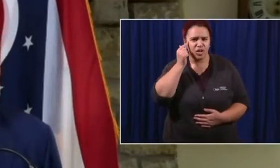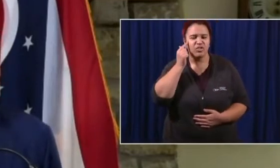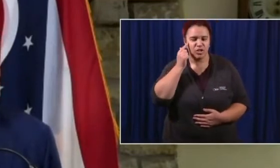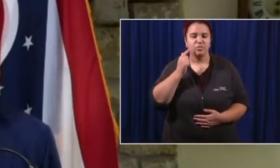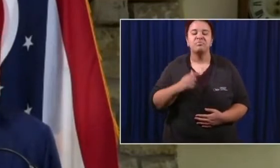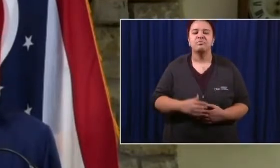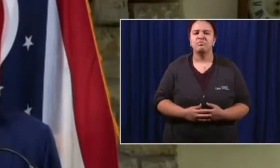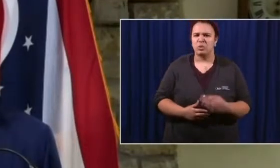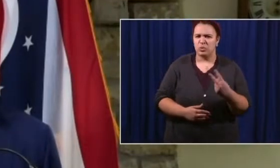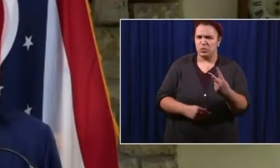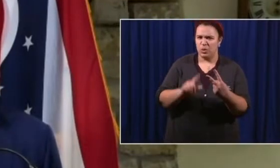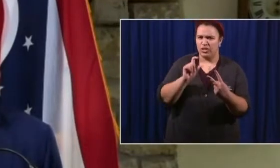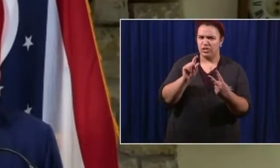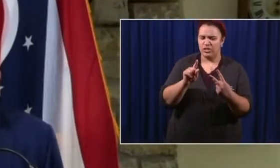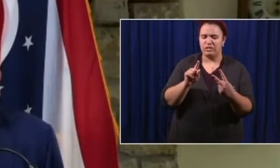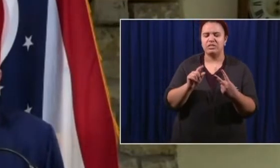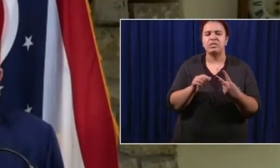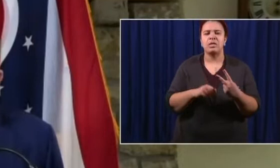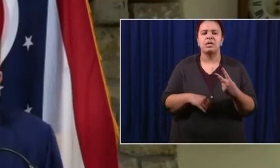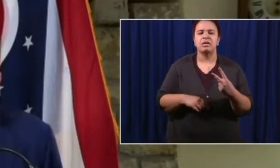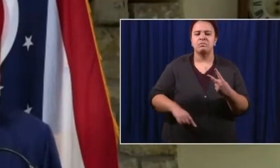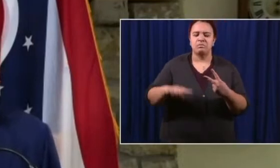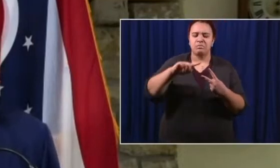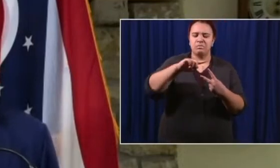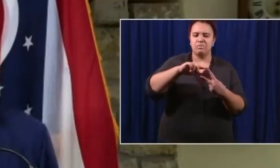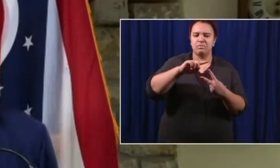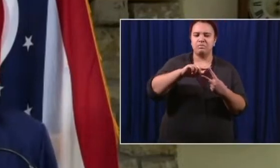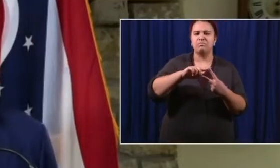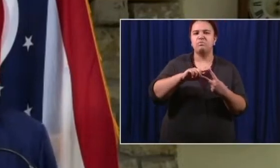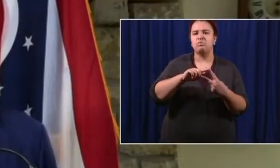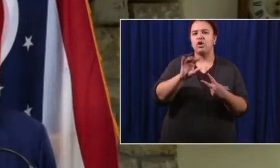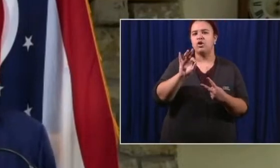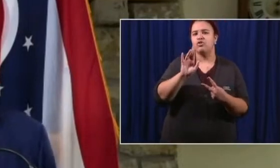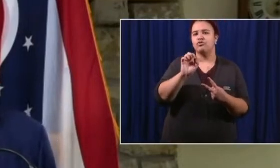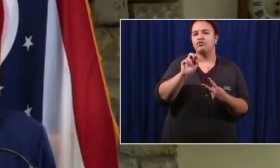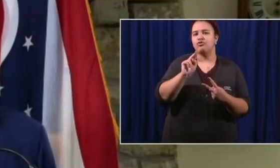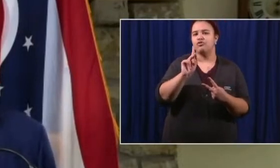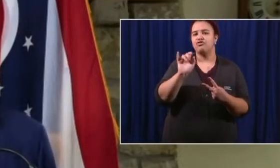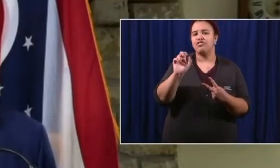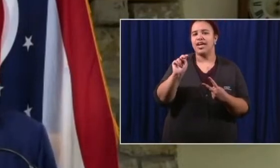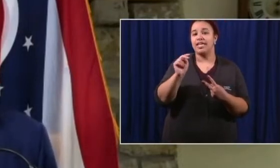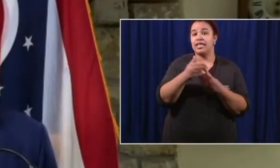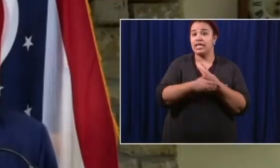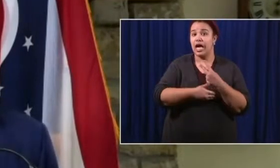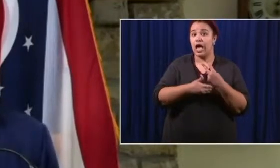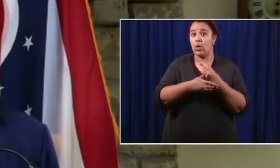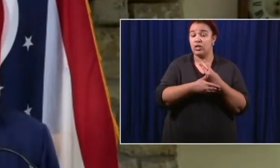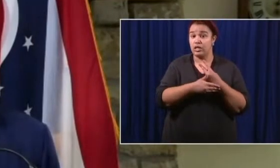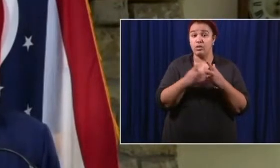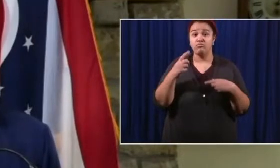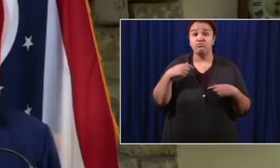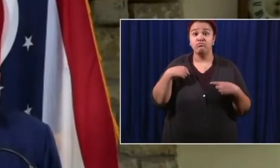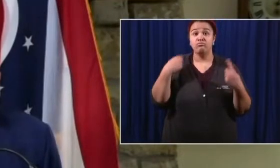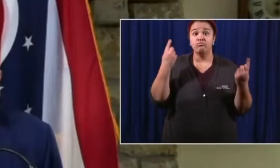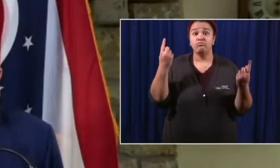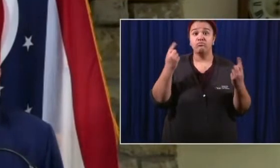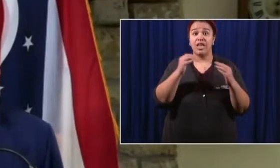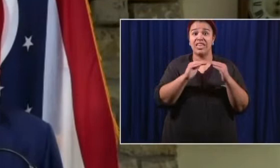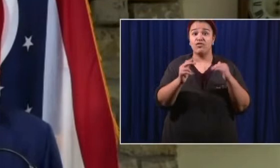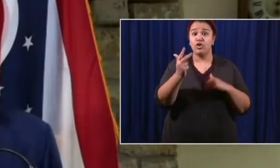if you would comment first on Franklin County coming down out of the red, which is quite a success for Franklin